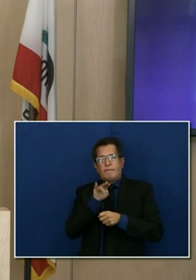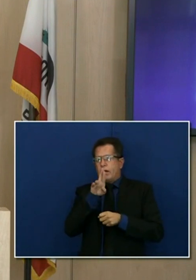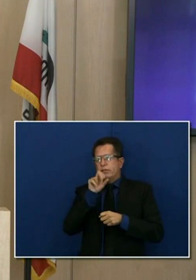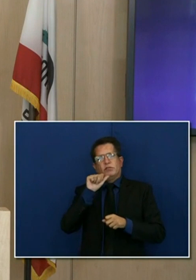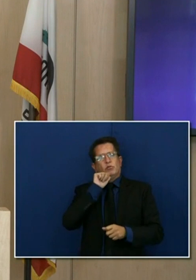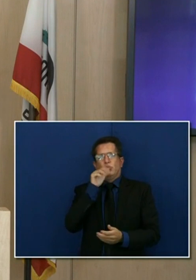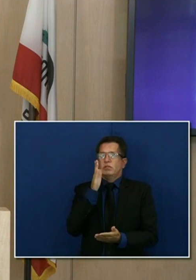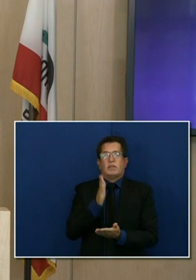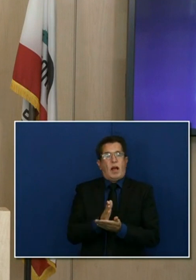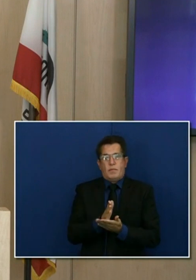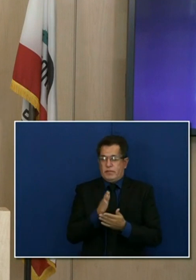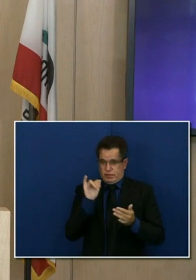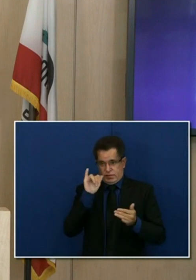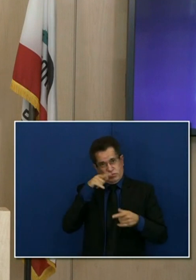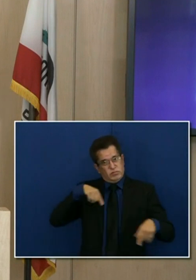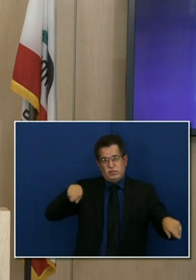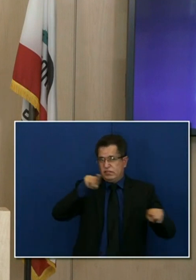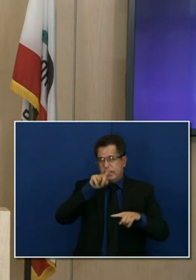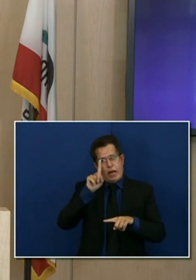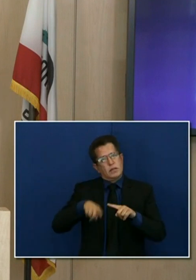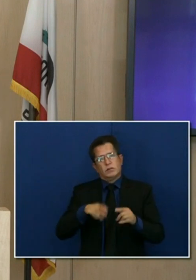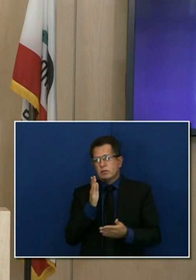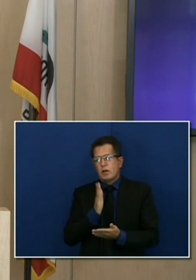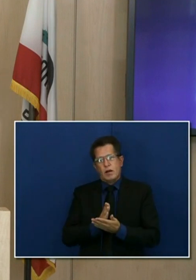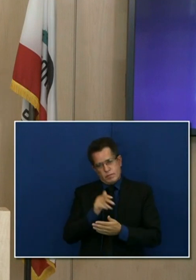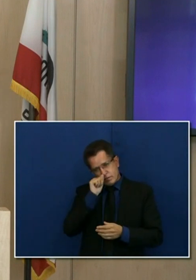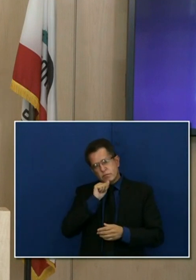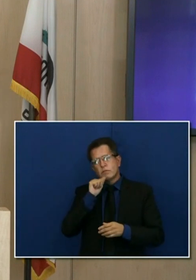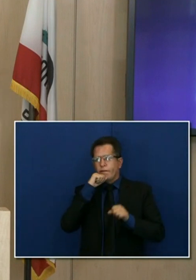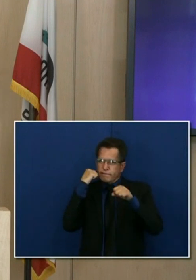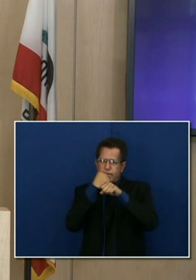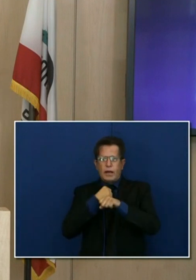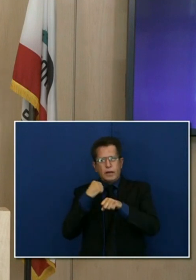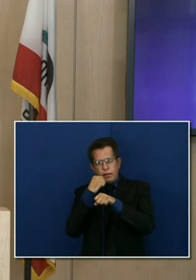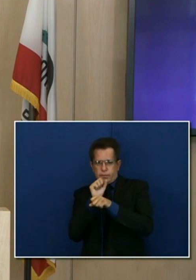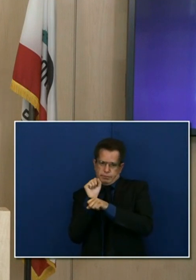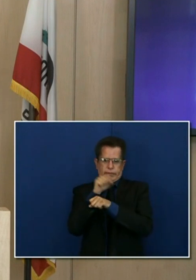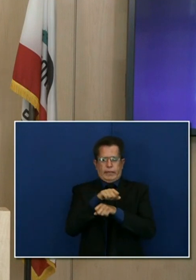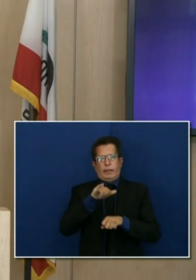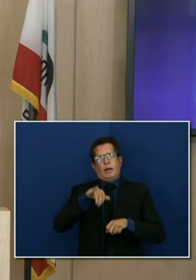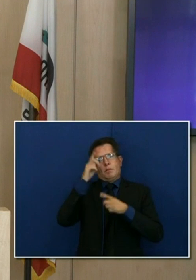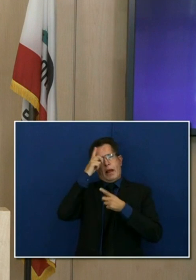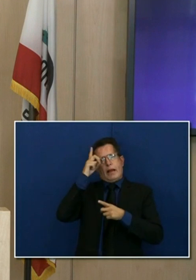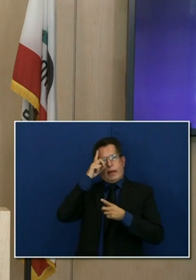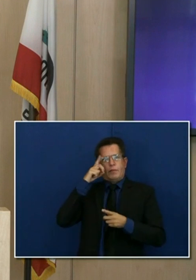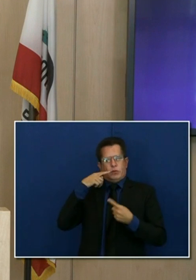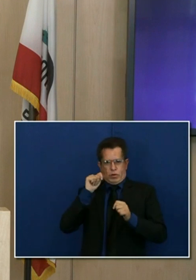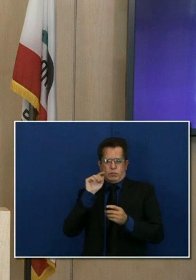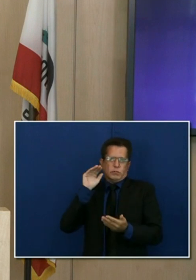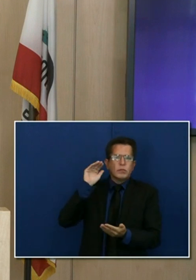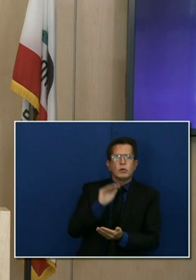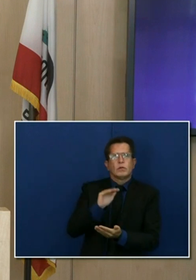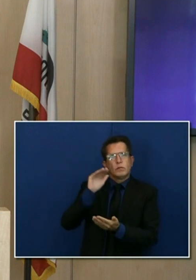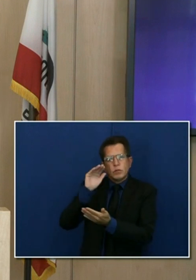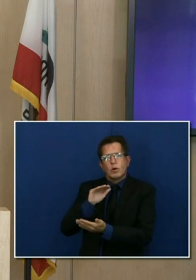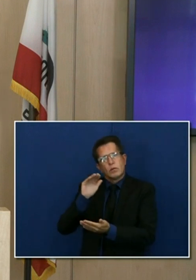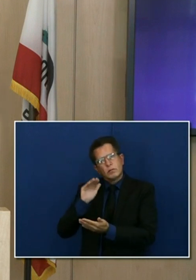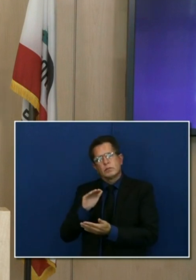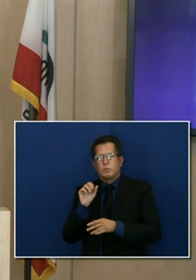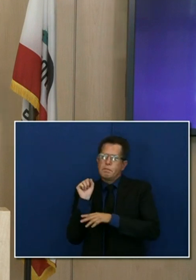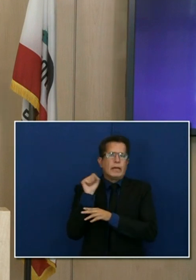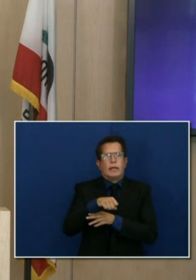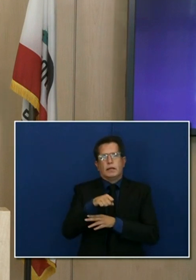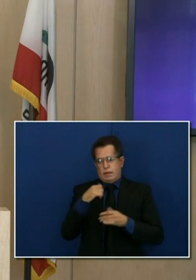and so neither do we, as we continue to fight this pandemic that just refuses to go away. Over the last